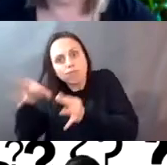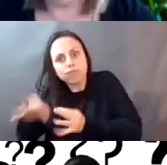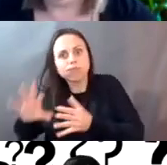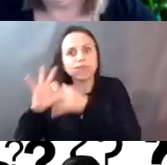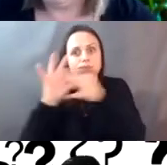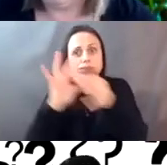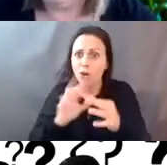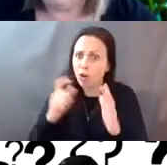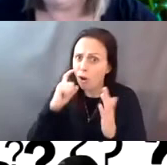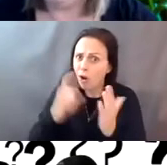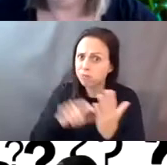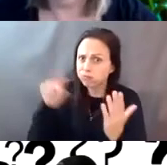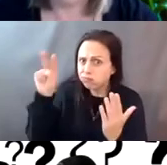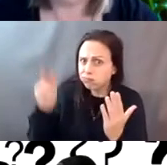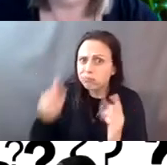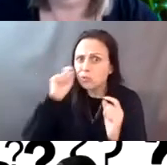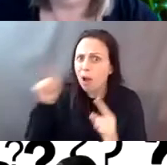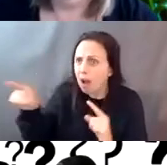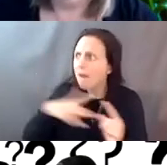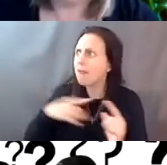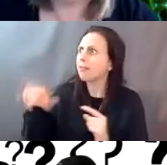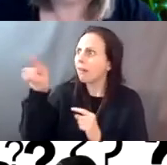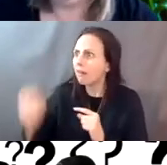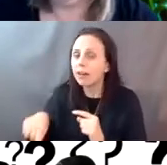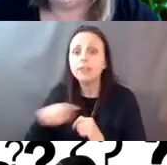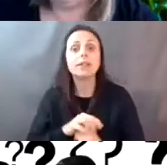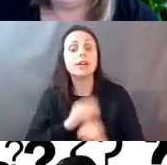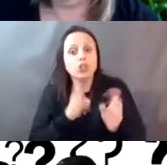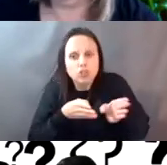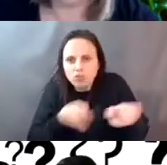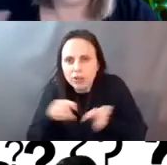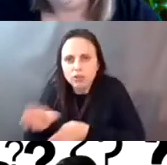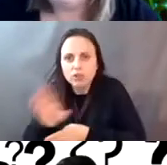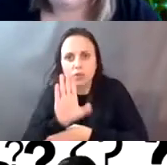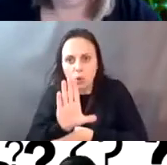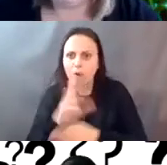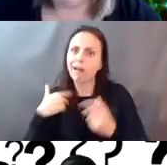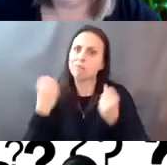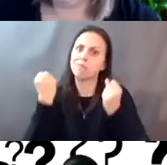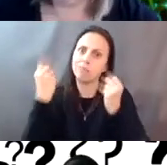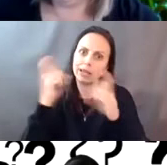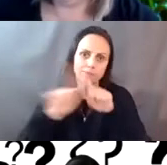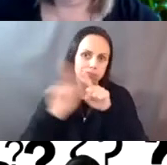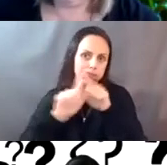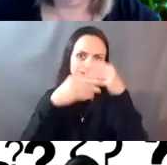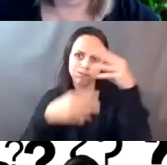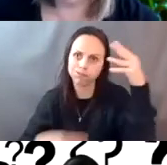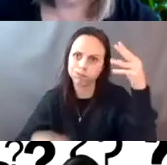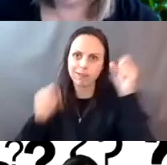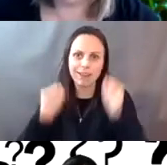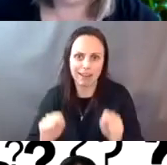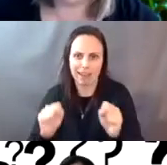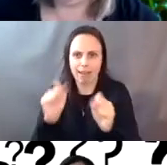often surprises in there. So strategically, there are many, many, many things you can do with this